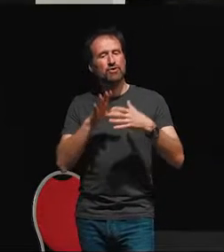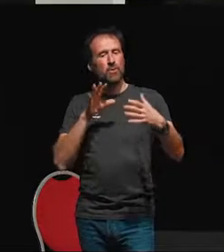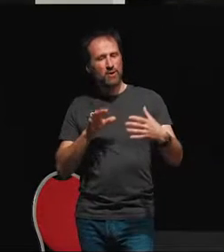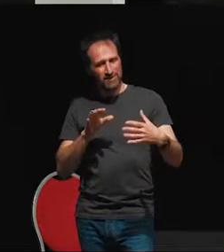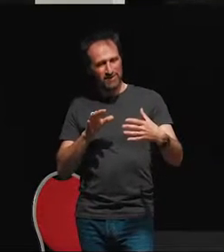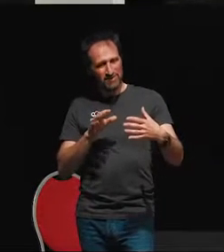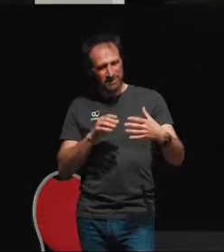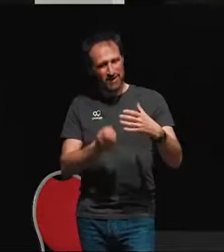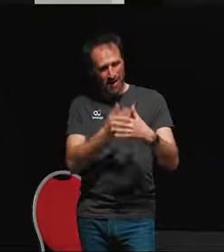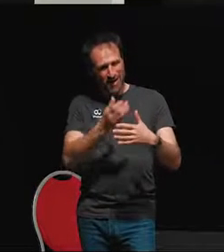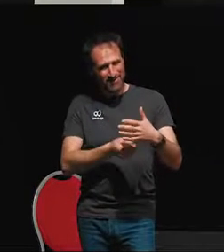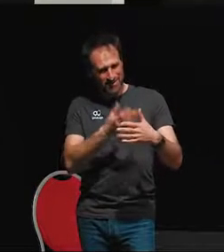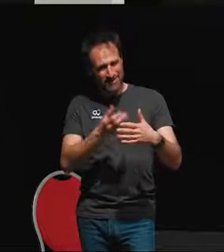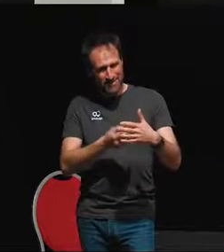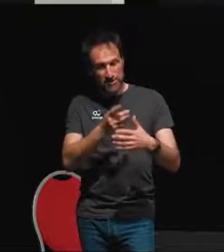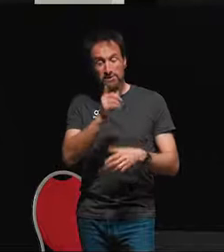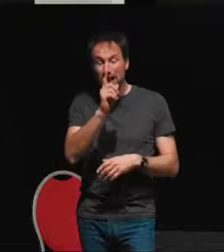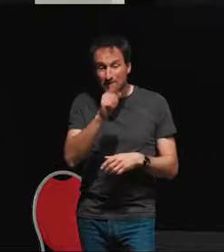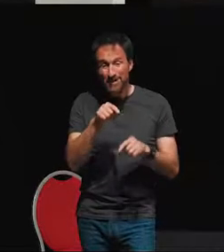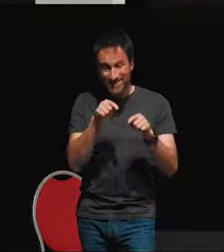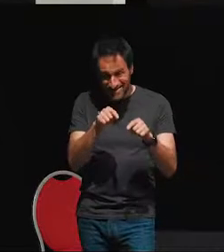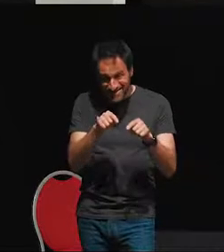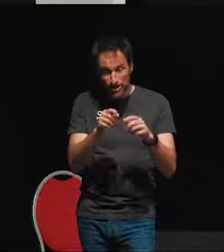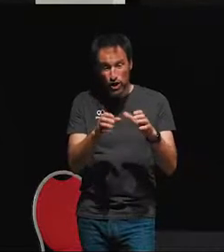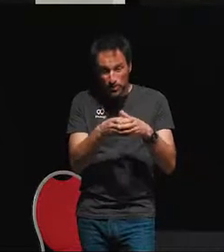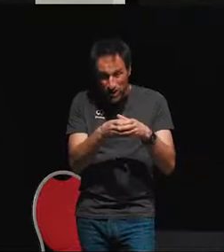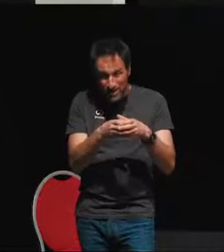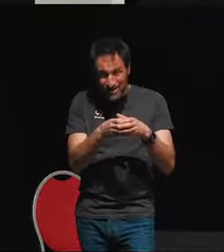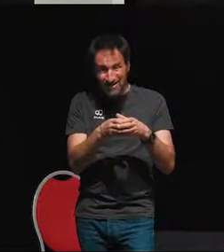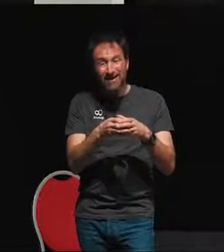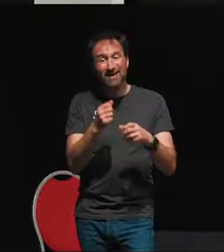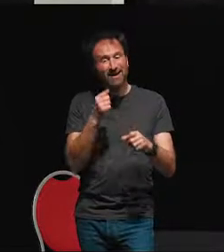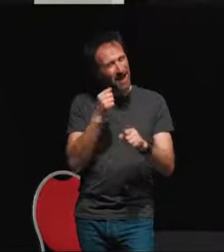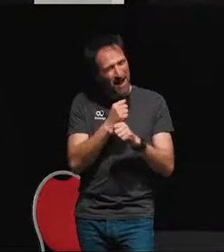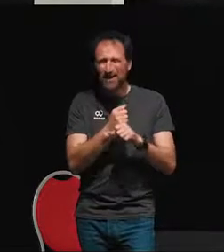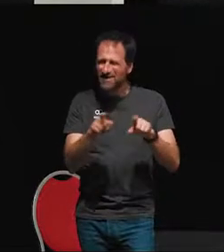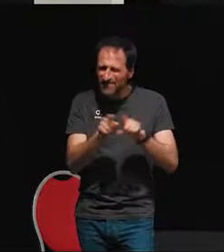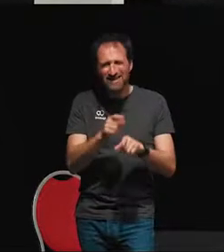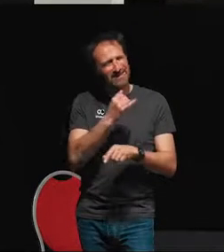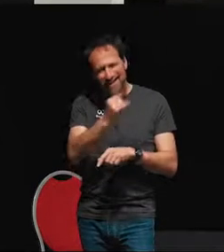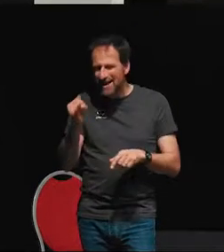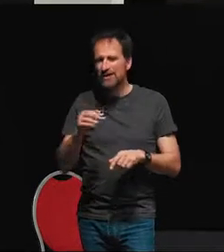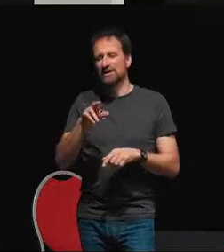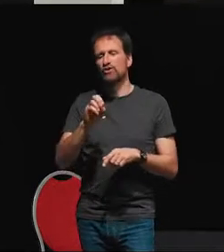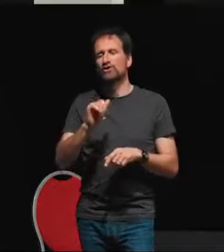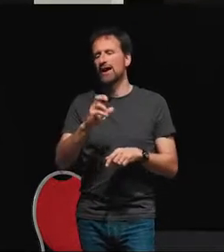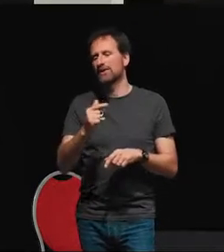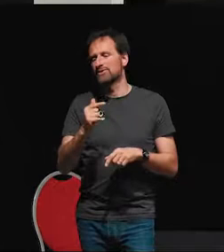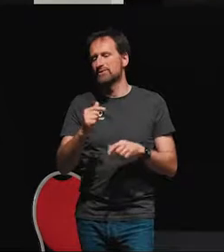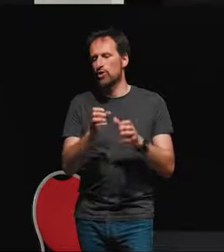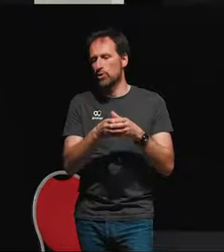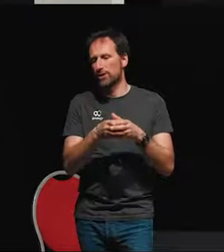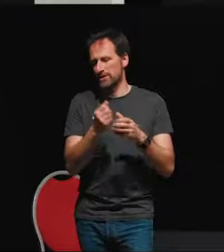ultimately this component operates the same way as literally any react component would I have my